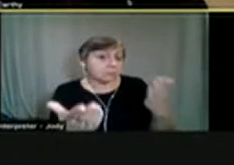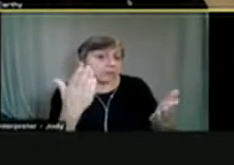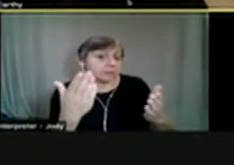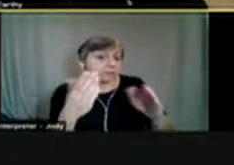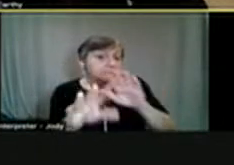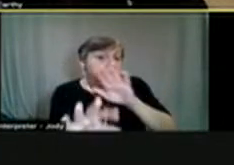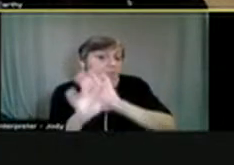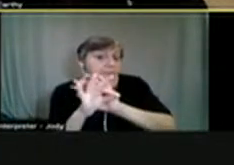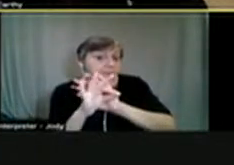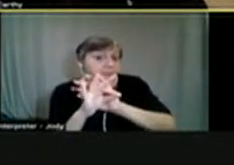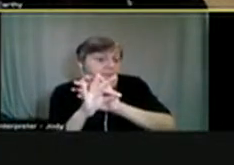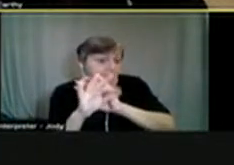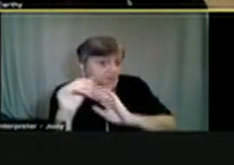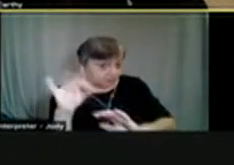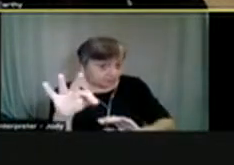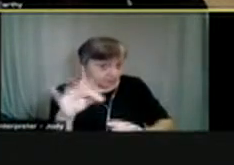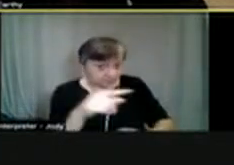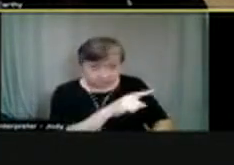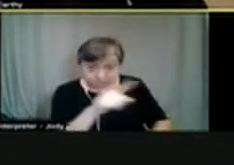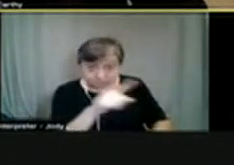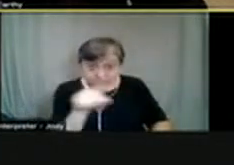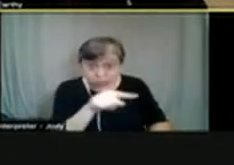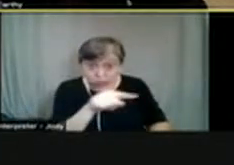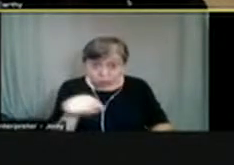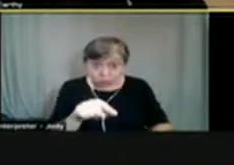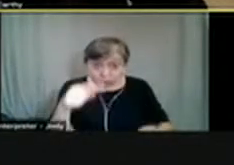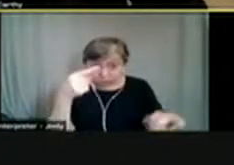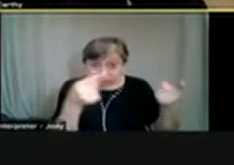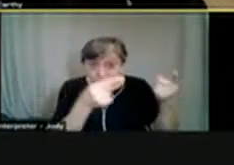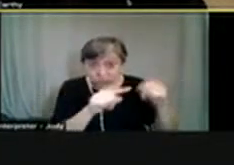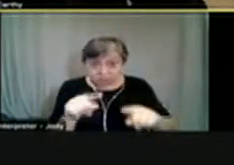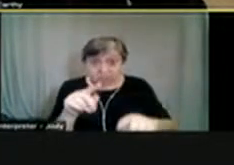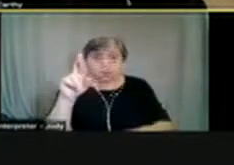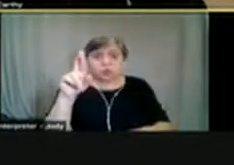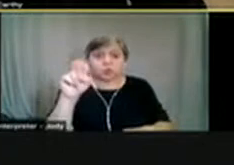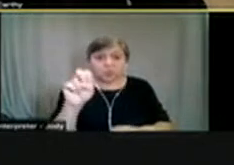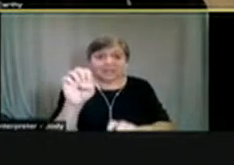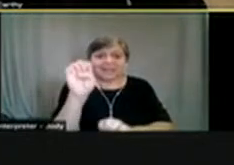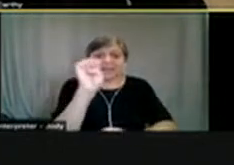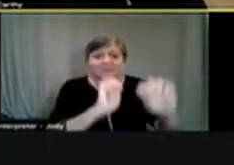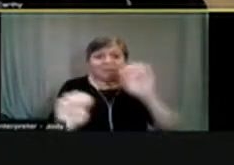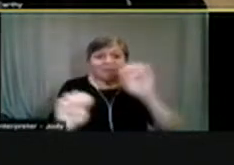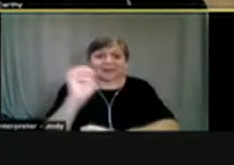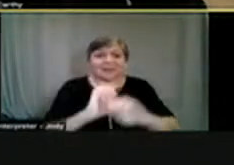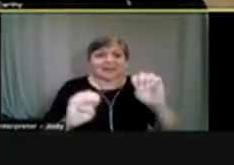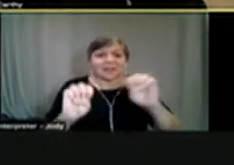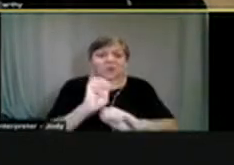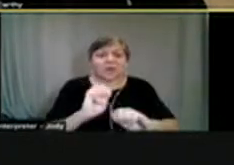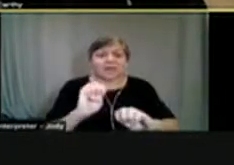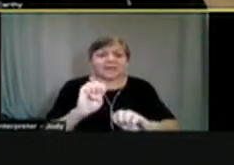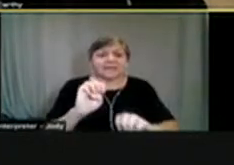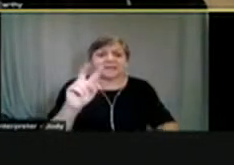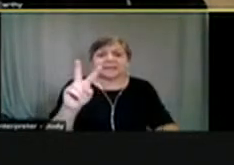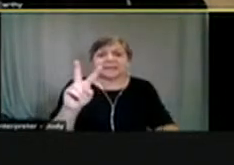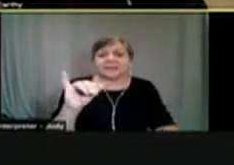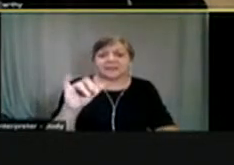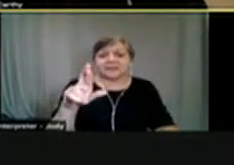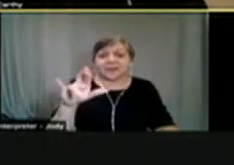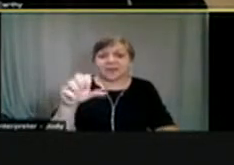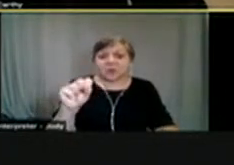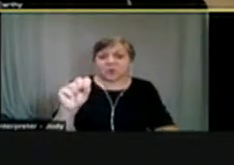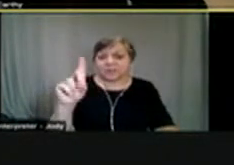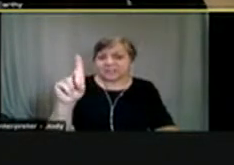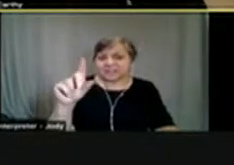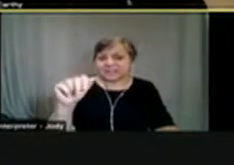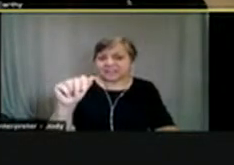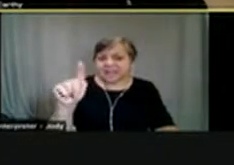if that's the will of anyone else here on the committee to actually reevaluate the virus data and see what it looks like. And then we can, you know, look at the policy